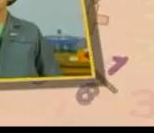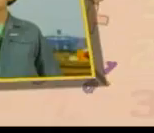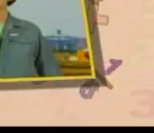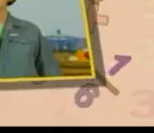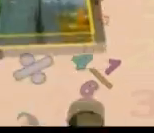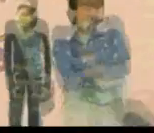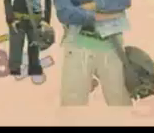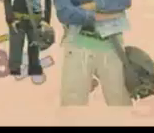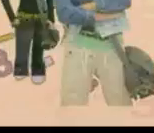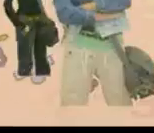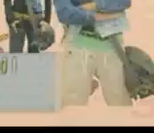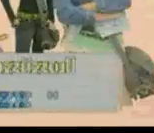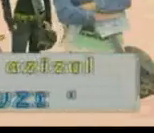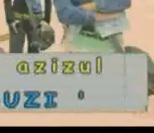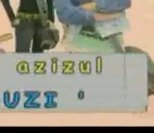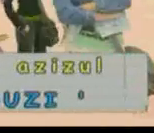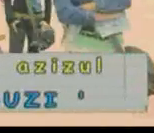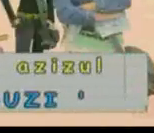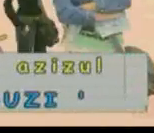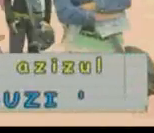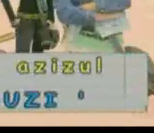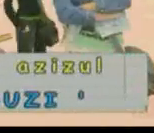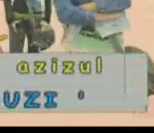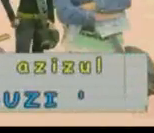Thank you.